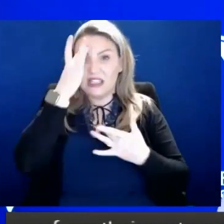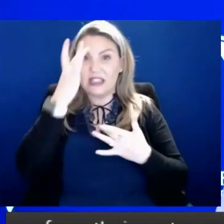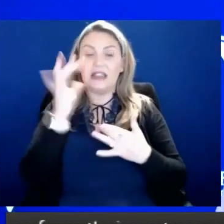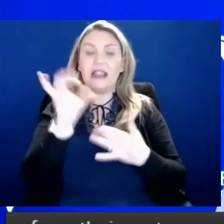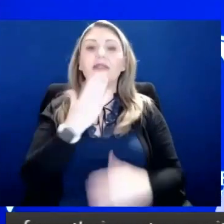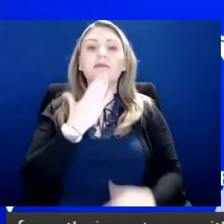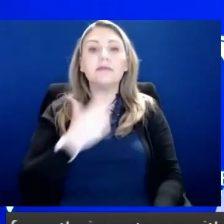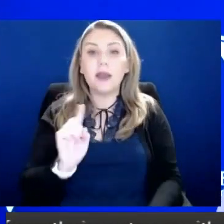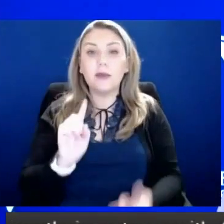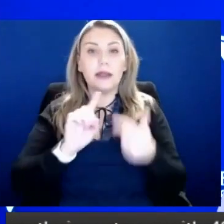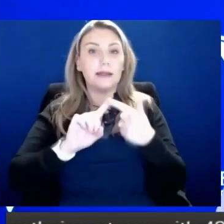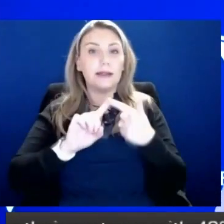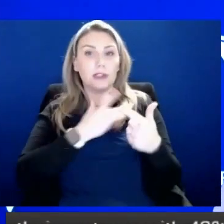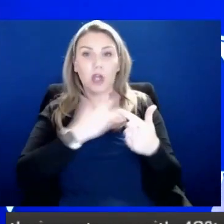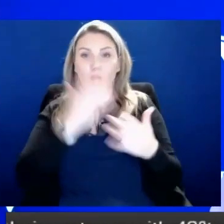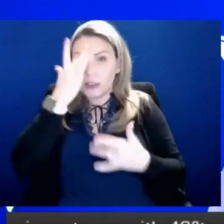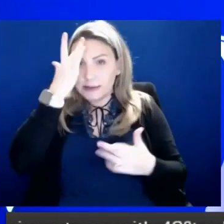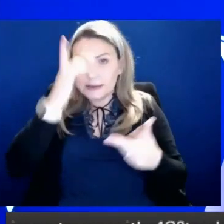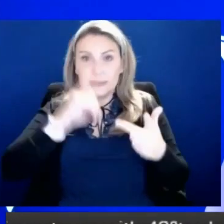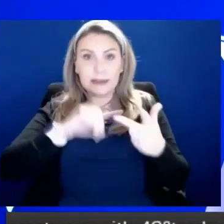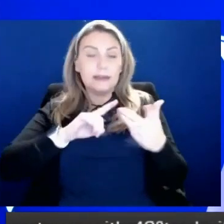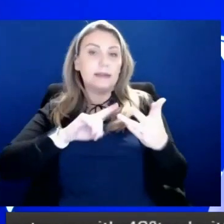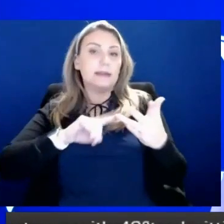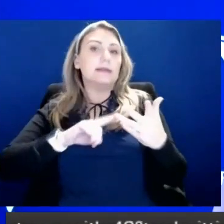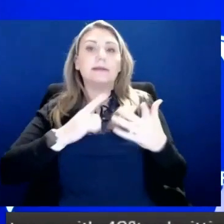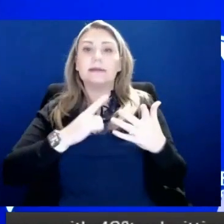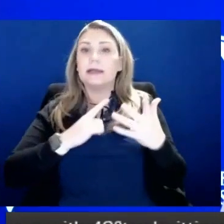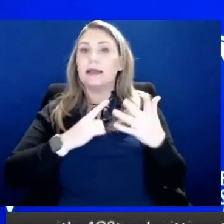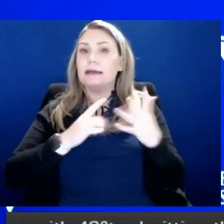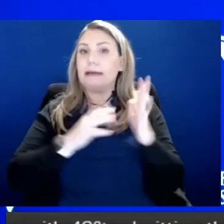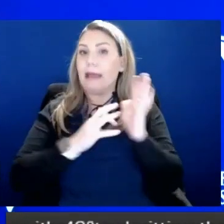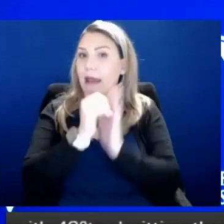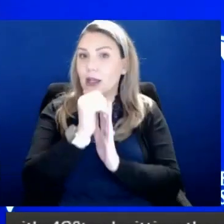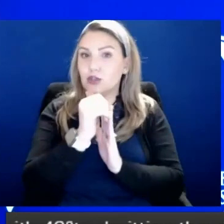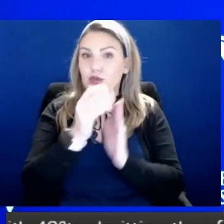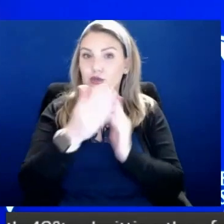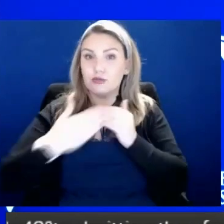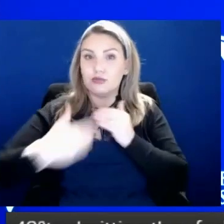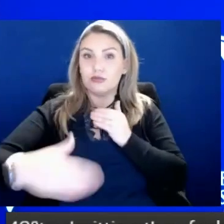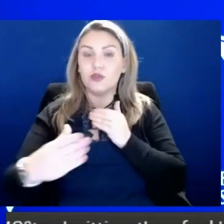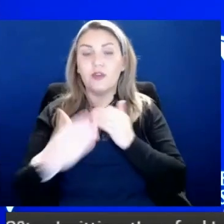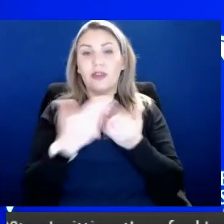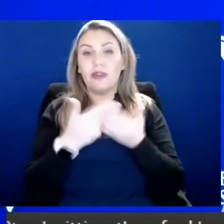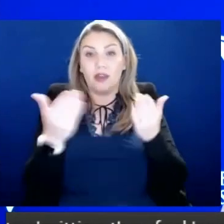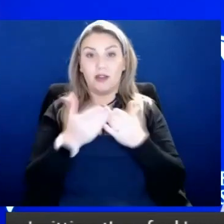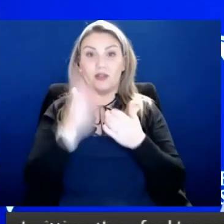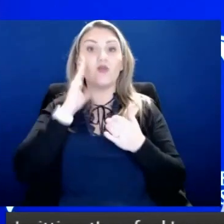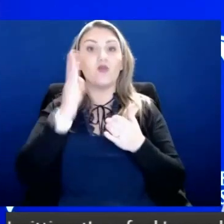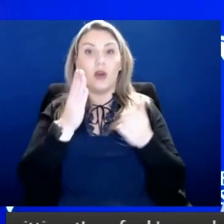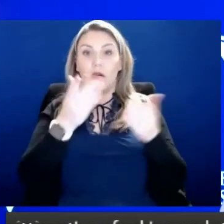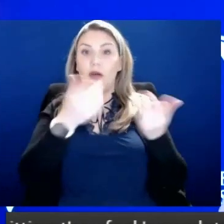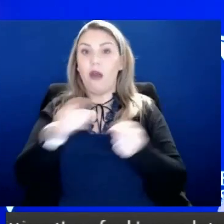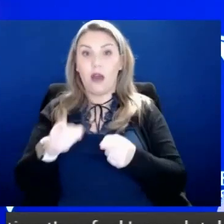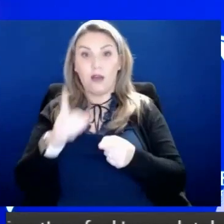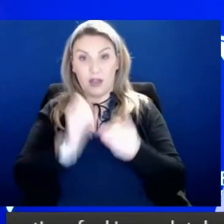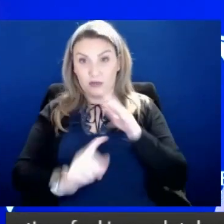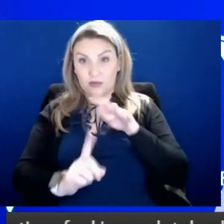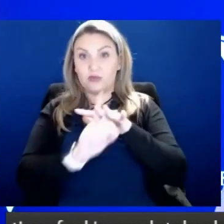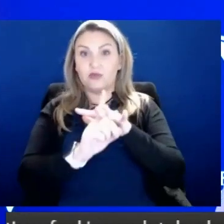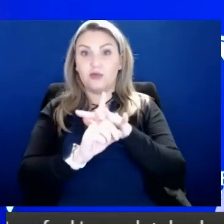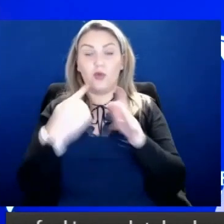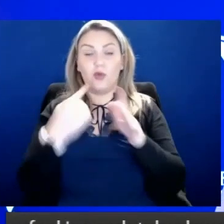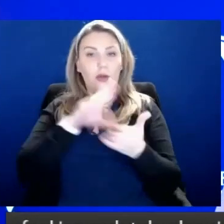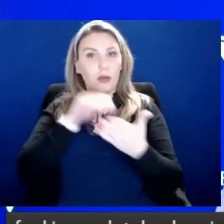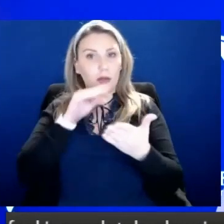many forms of cancer as well. And so moving forward, we know that these issues will occur. We are still learning greatly about it, how